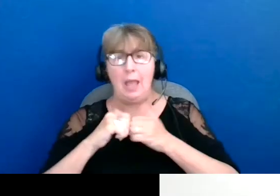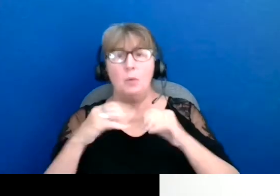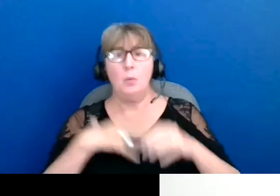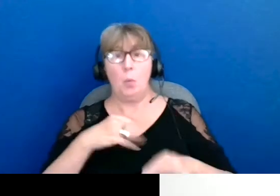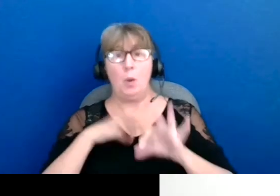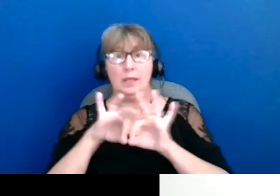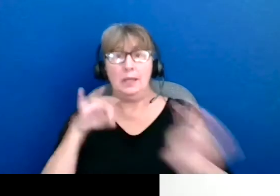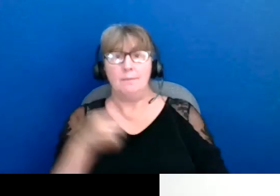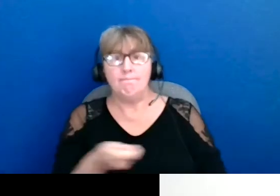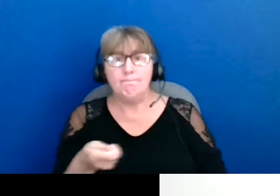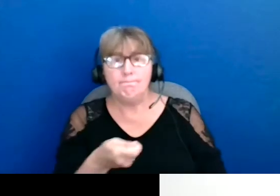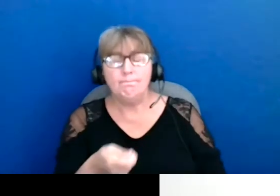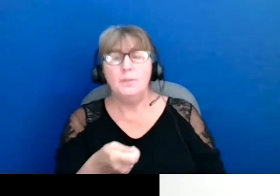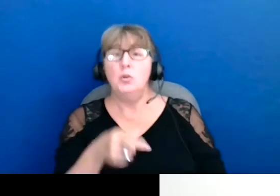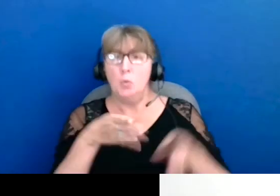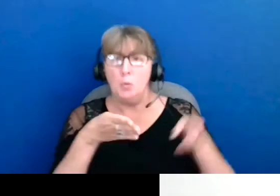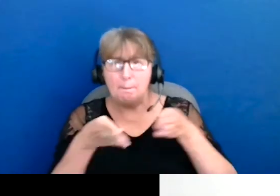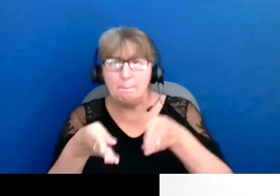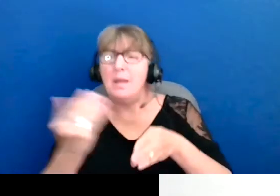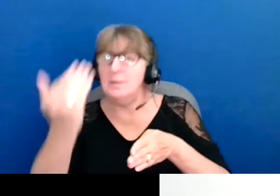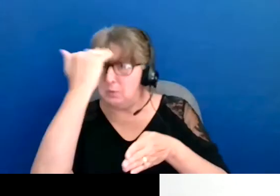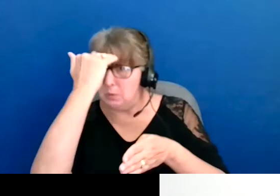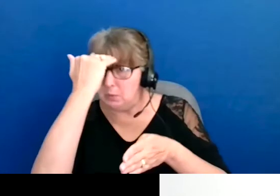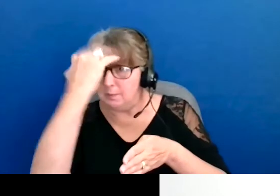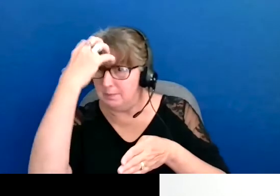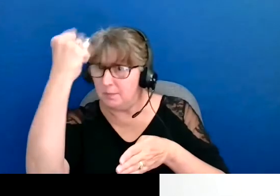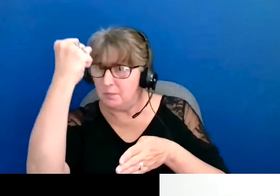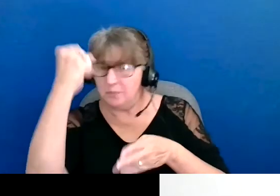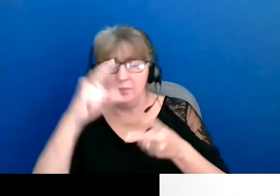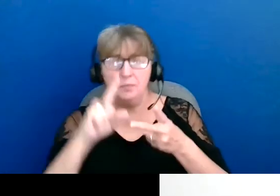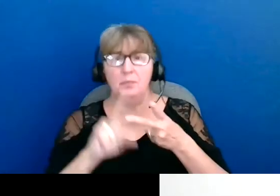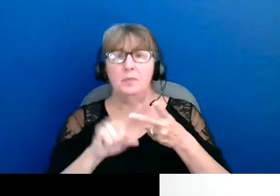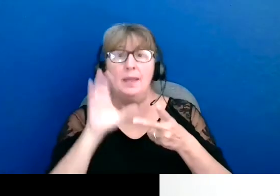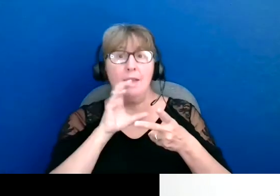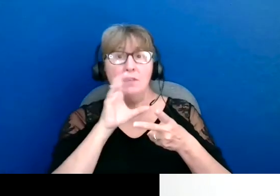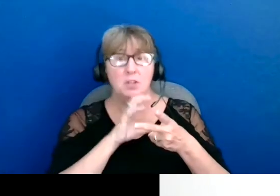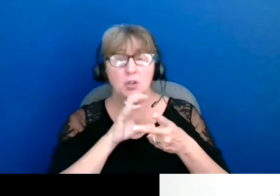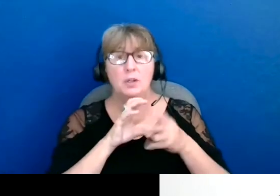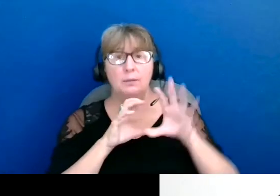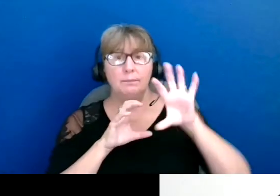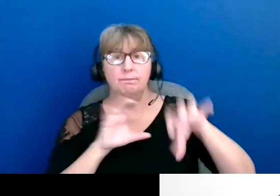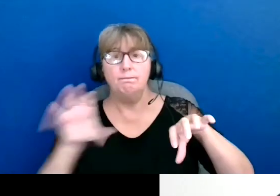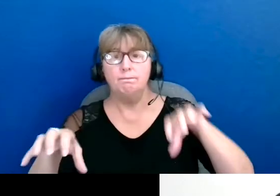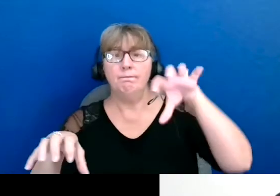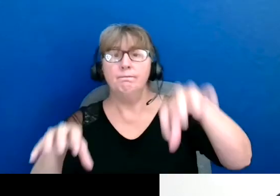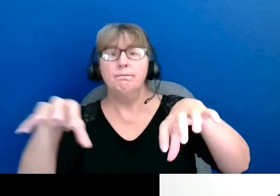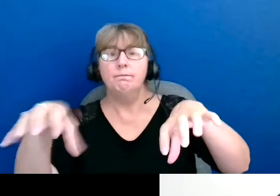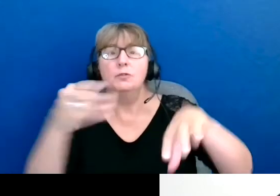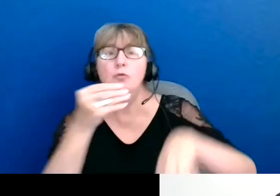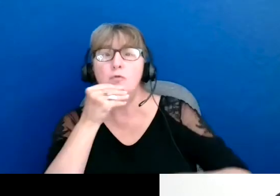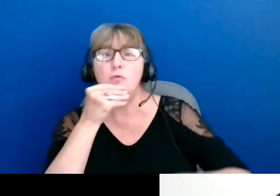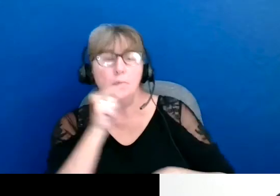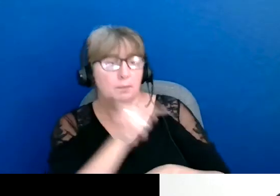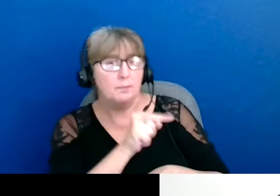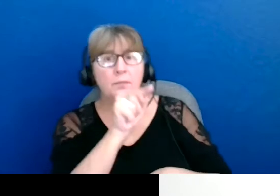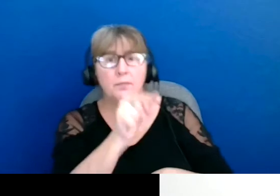I knew that path. And then how to get to the different stations with my weight cane, how to find the tables with my